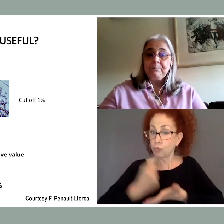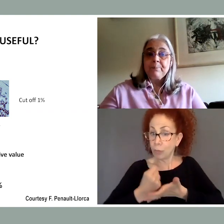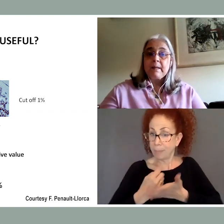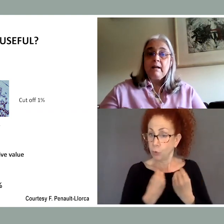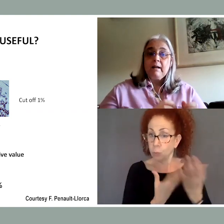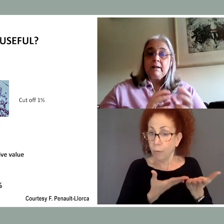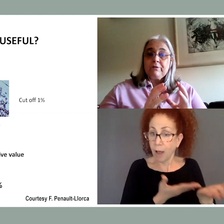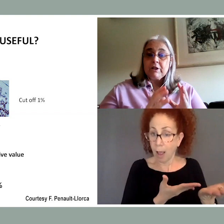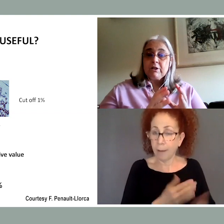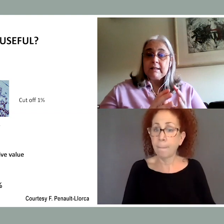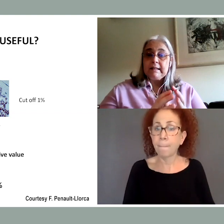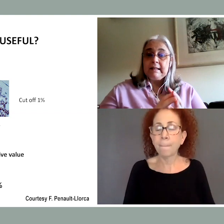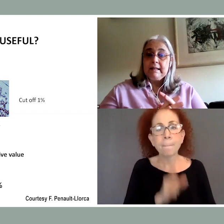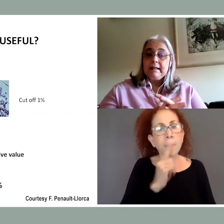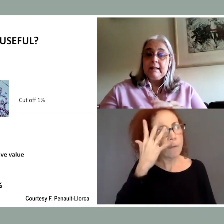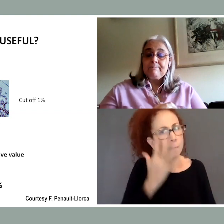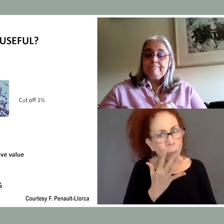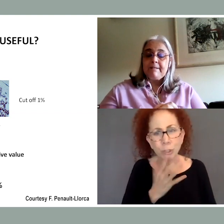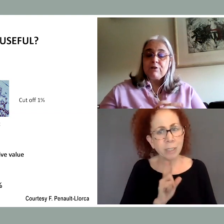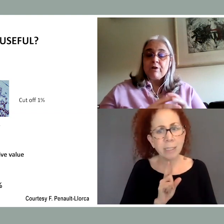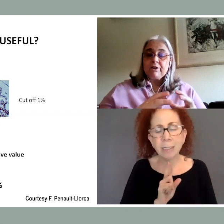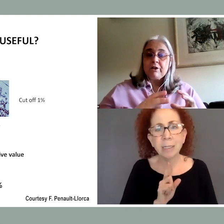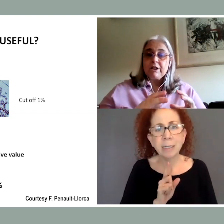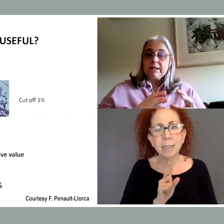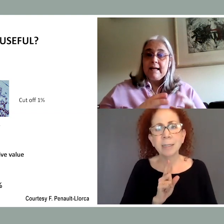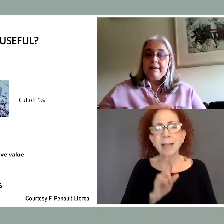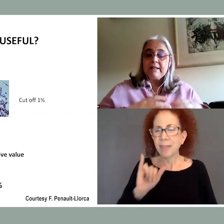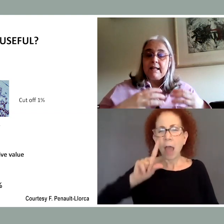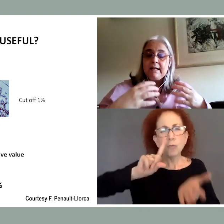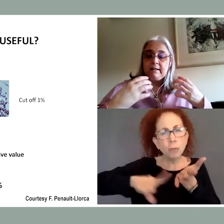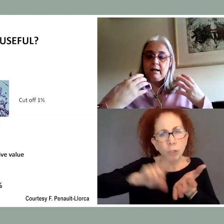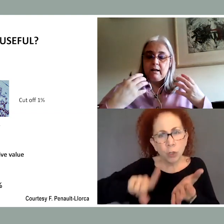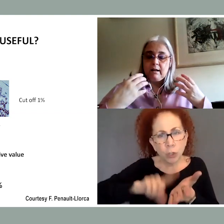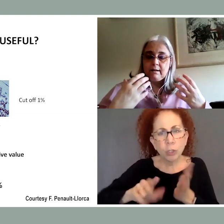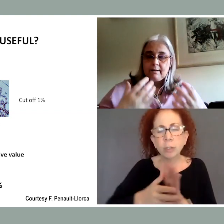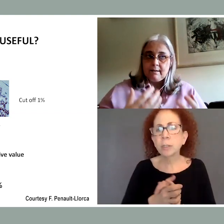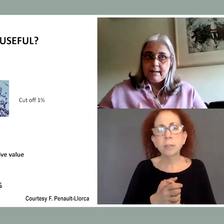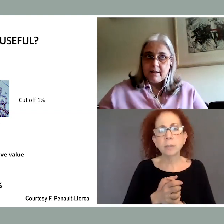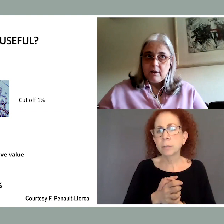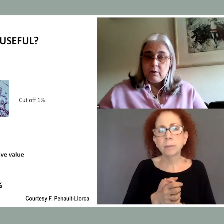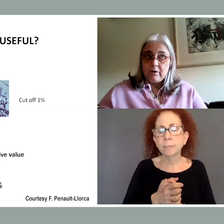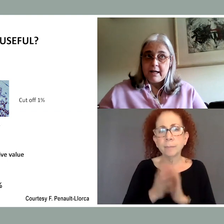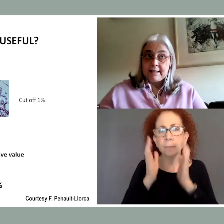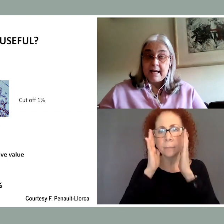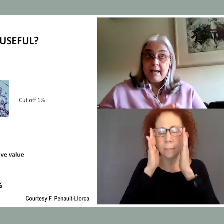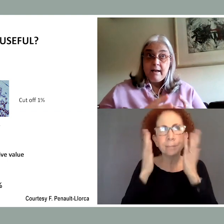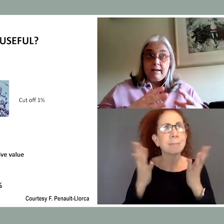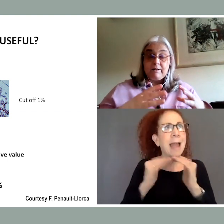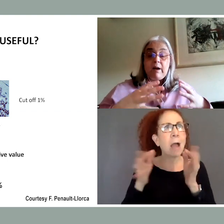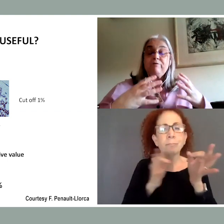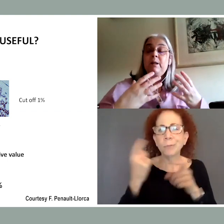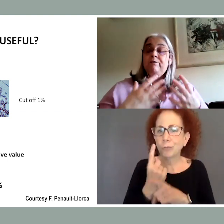give, unfortunately, this research have taken, how can I